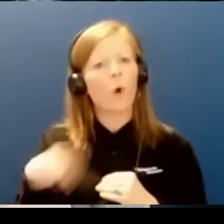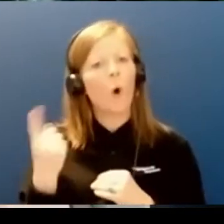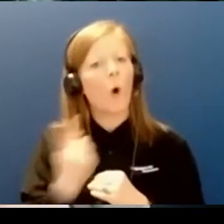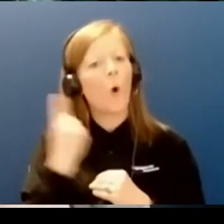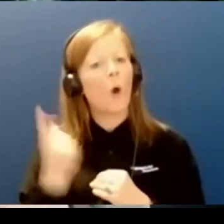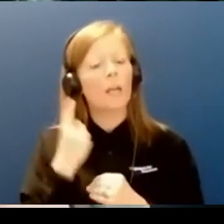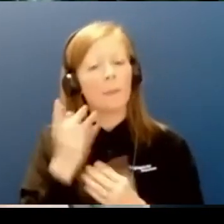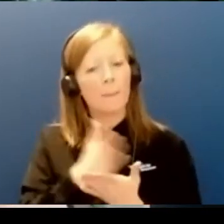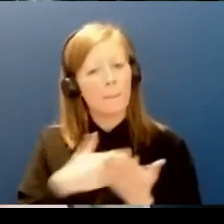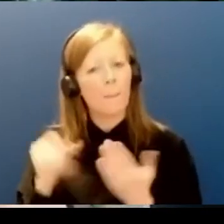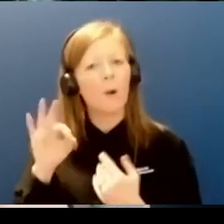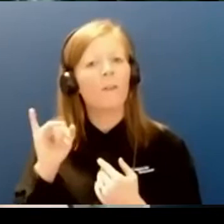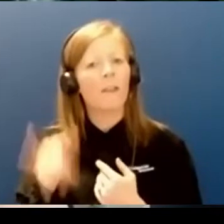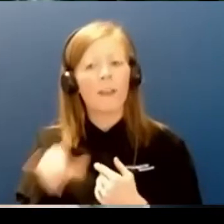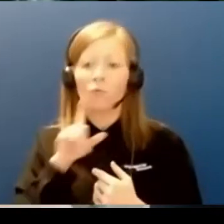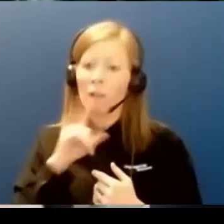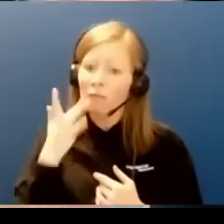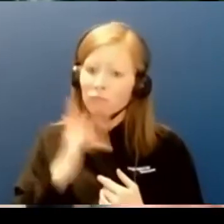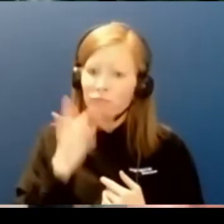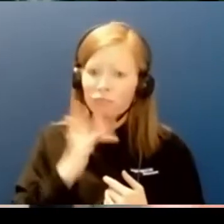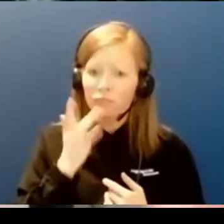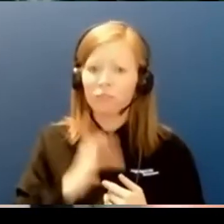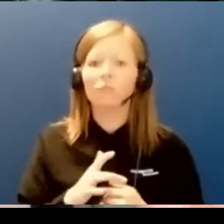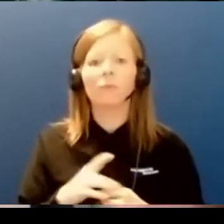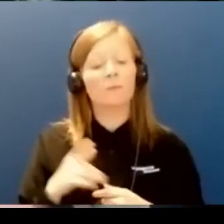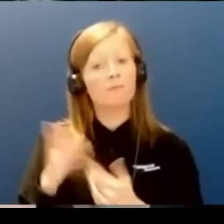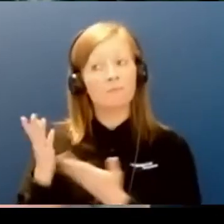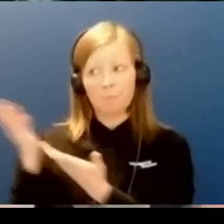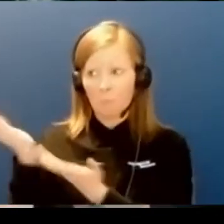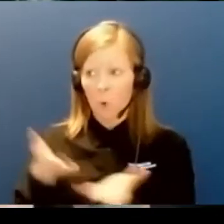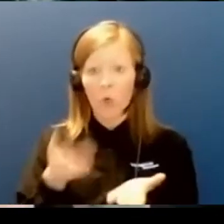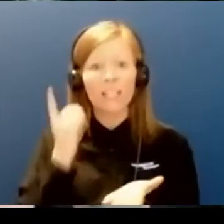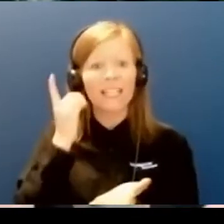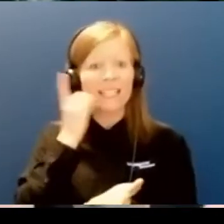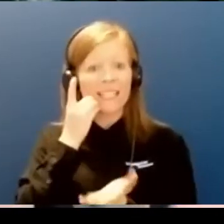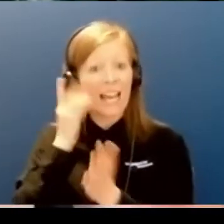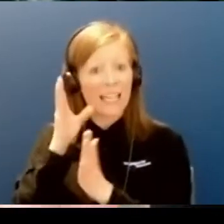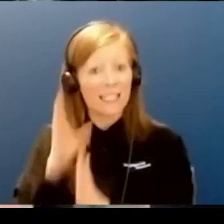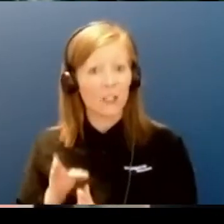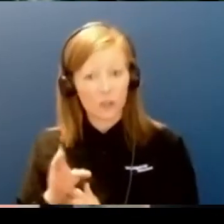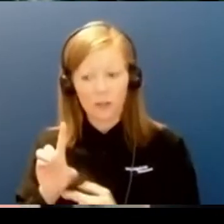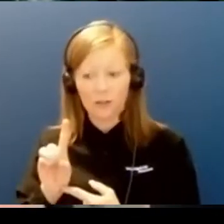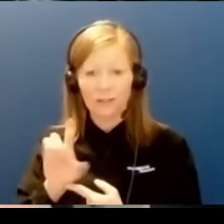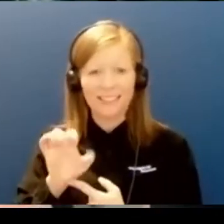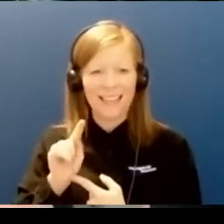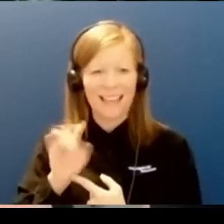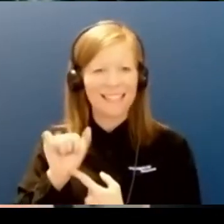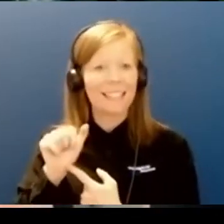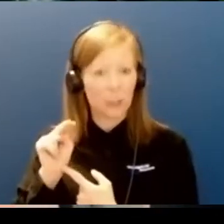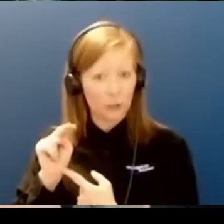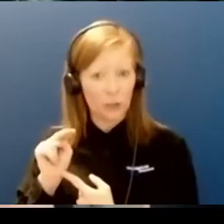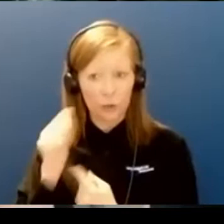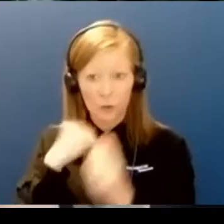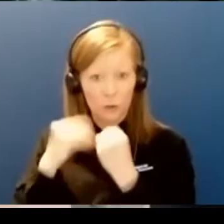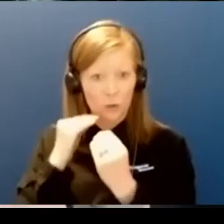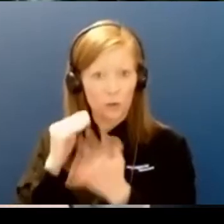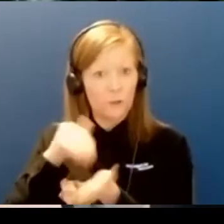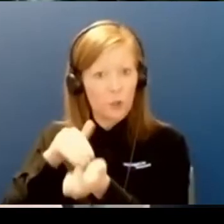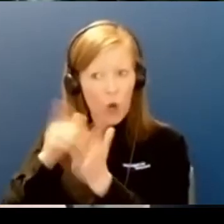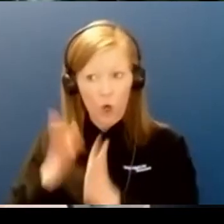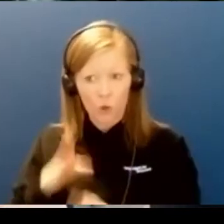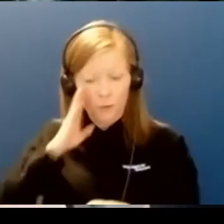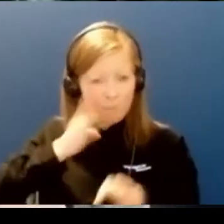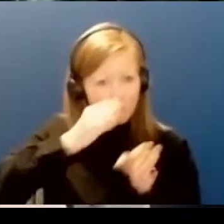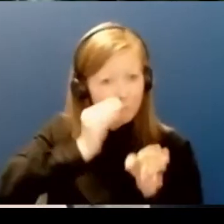So fortunately, they're able to bring in a dietitian as well to meet with patients and to kind of extend those